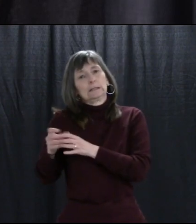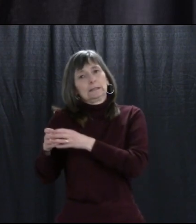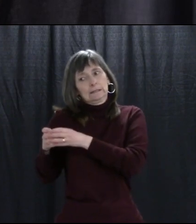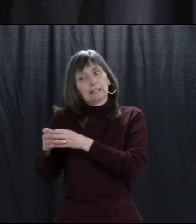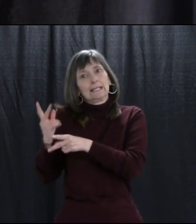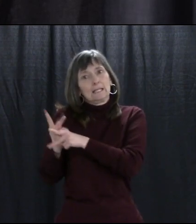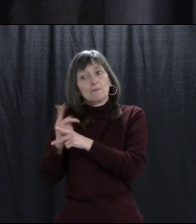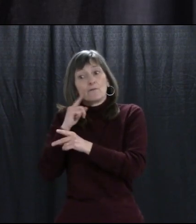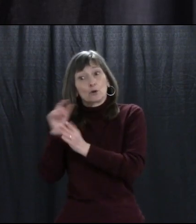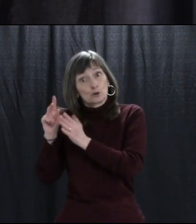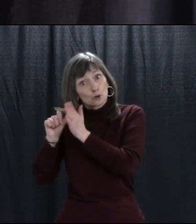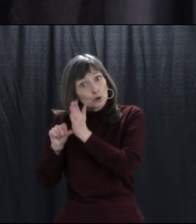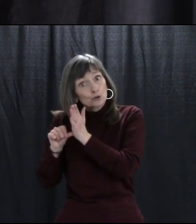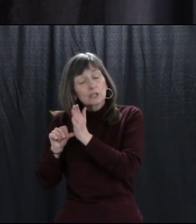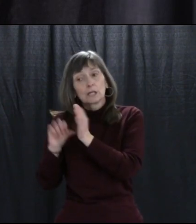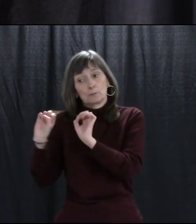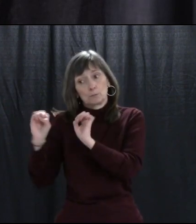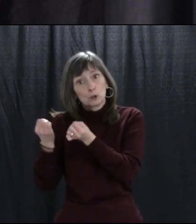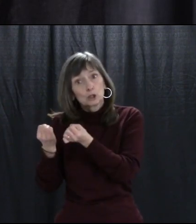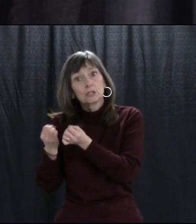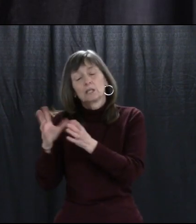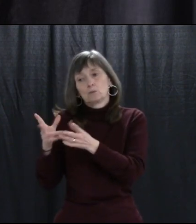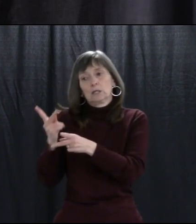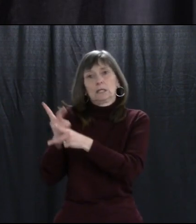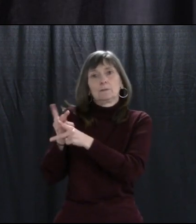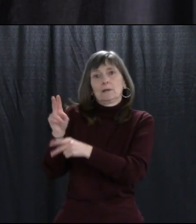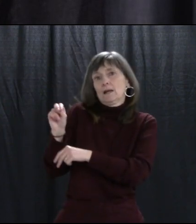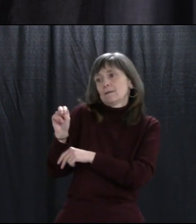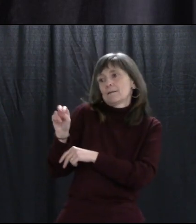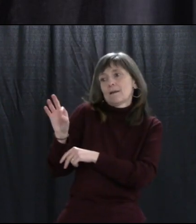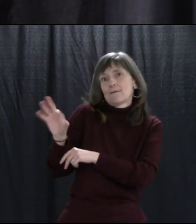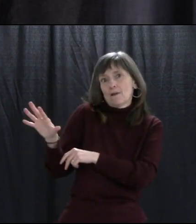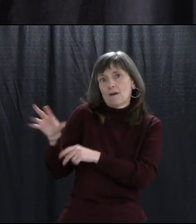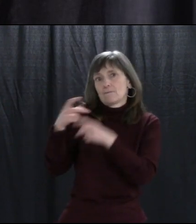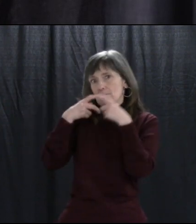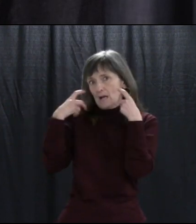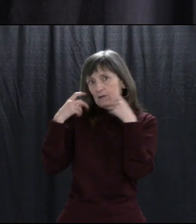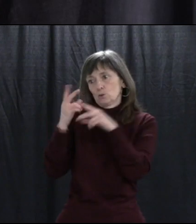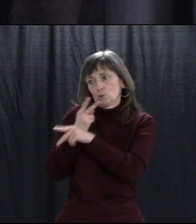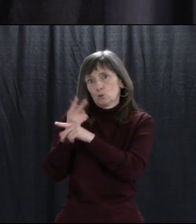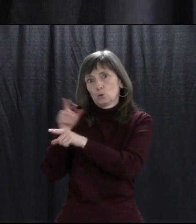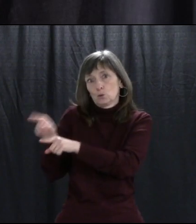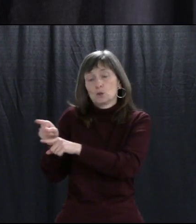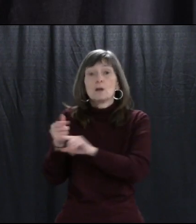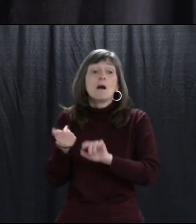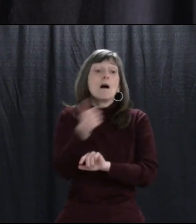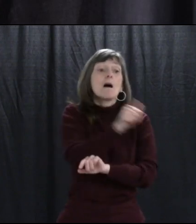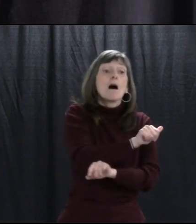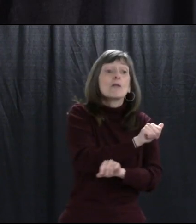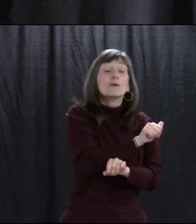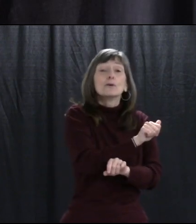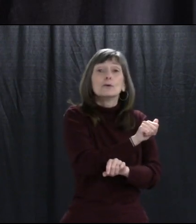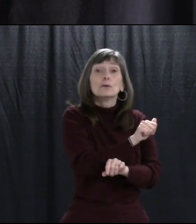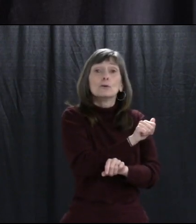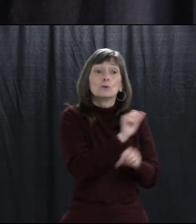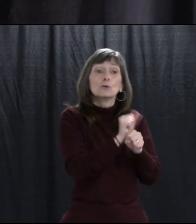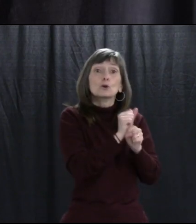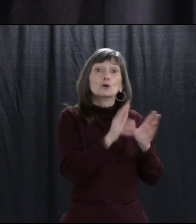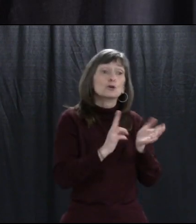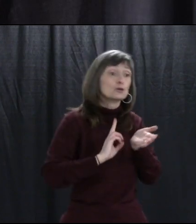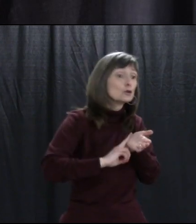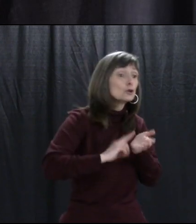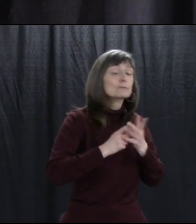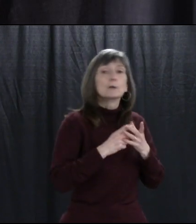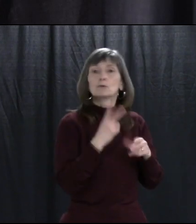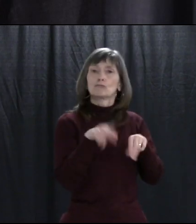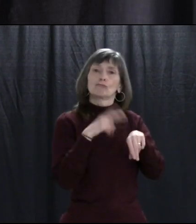for those areas. We know clearly from the evidence that other healthcare workers are adequately protected with a